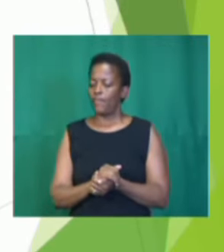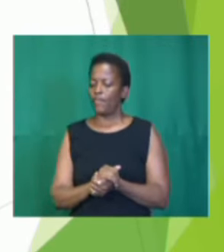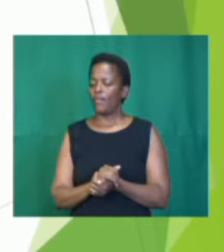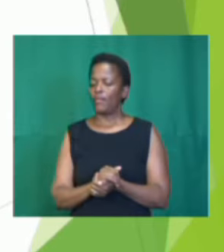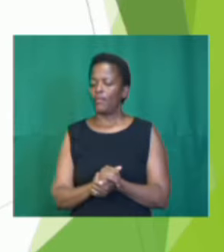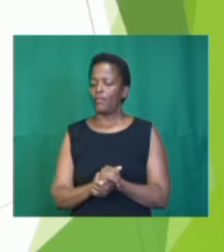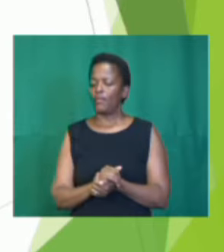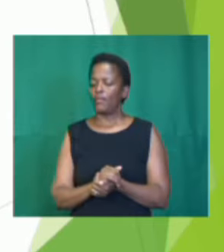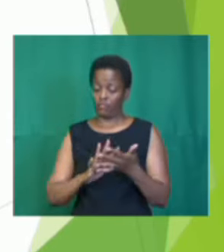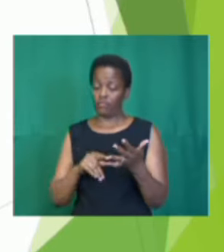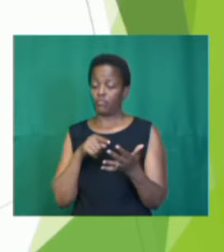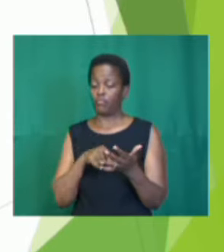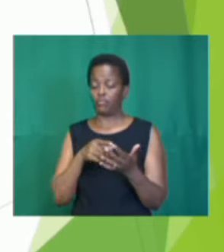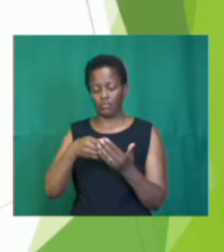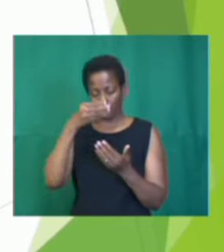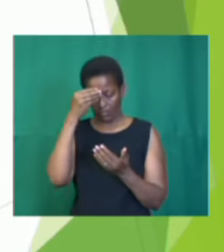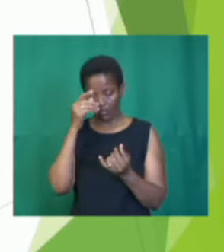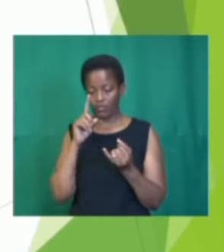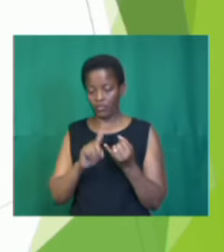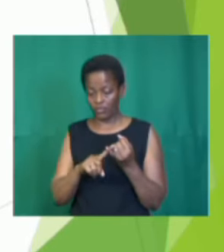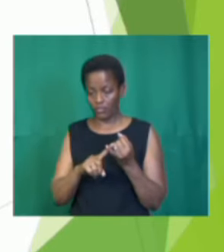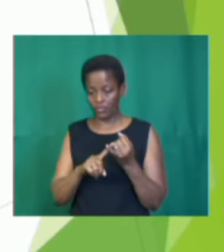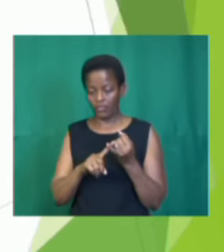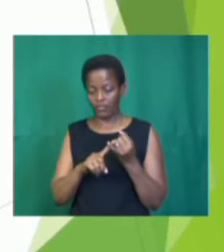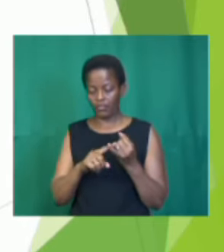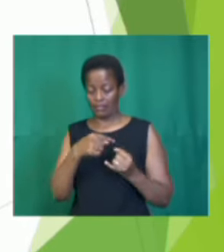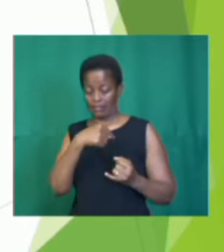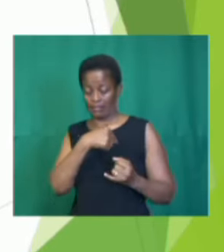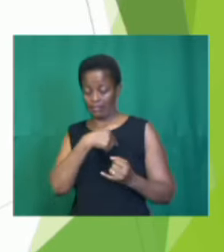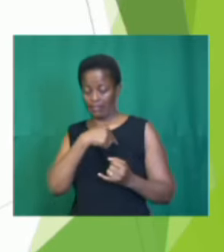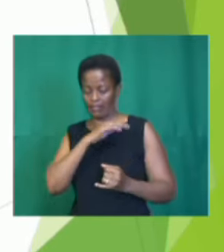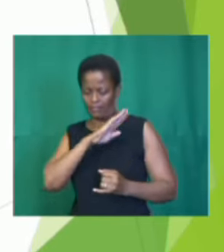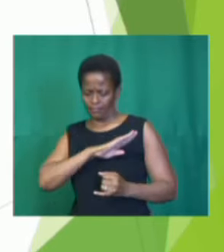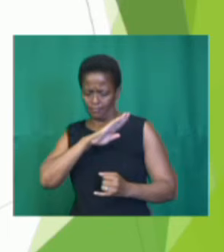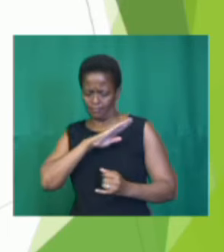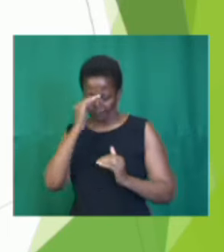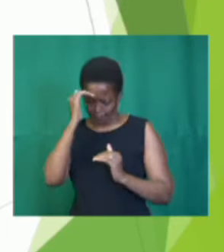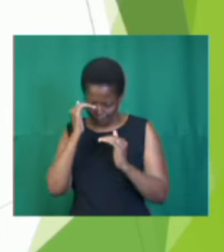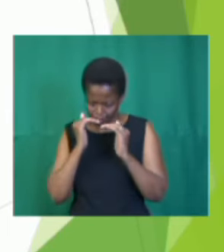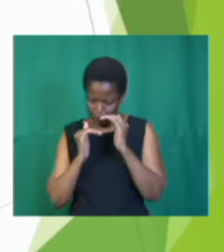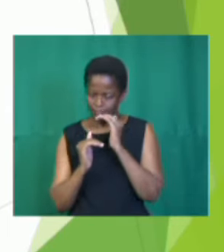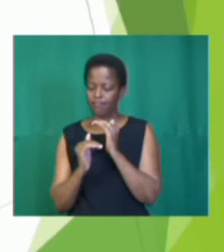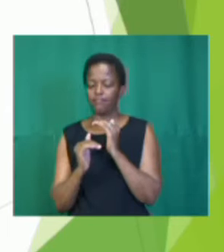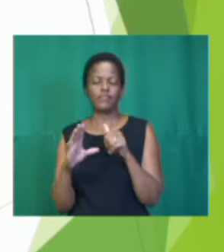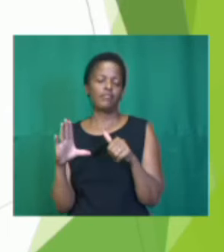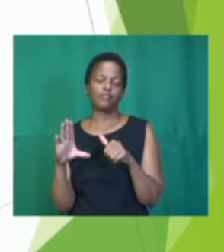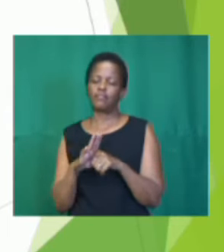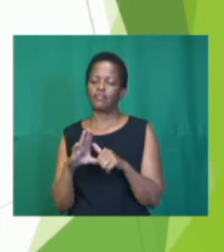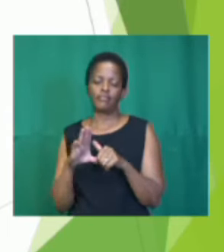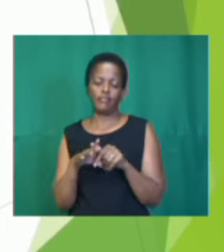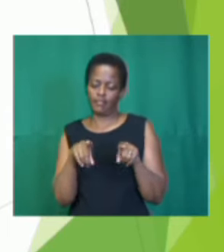that it is important to be humble as a Christian, as Jesus was